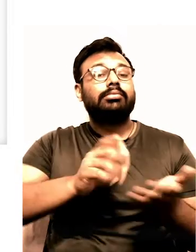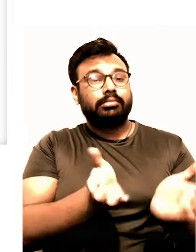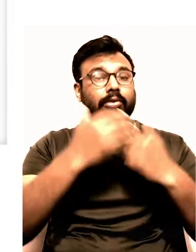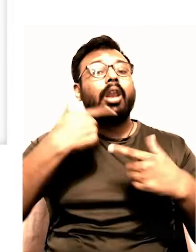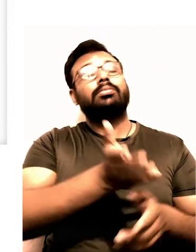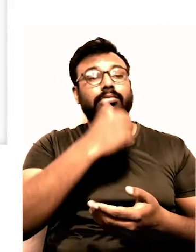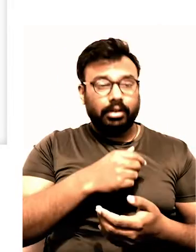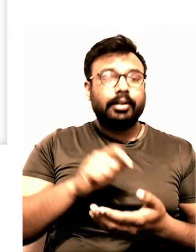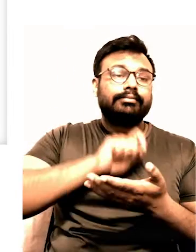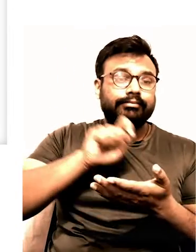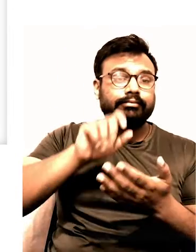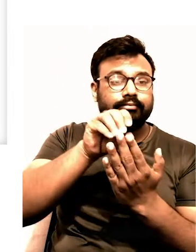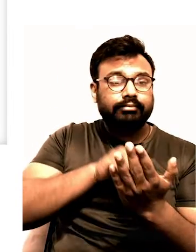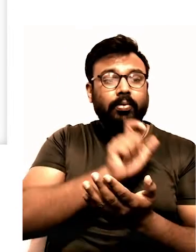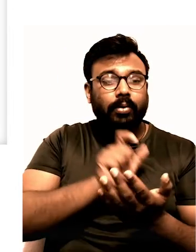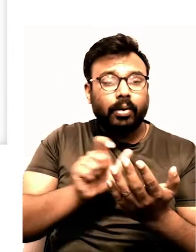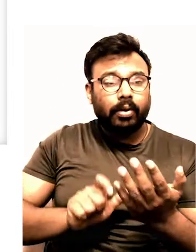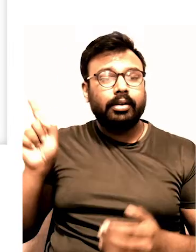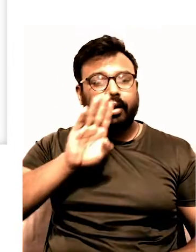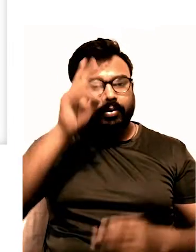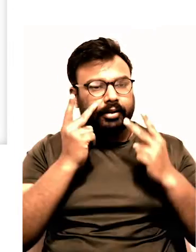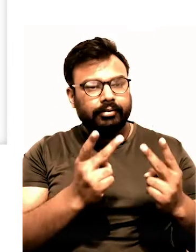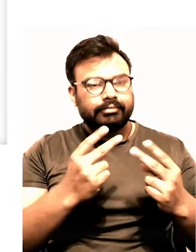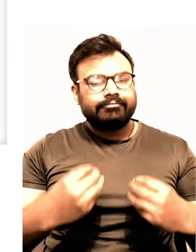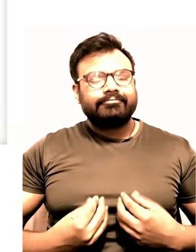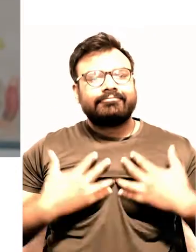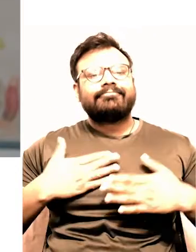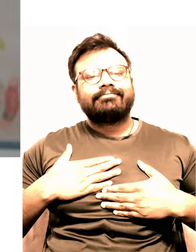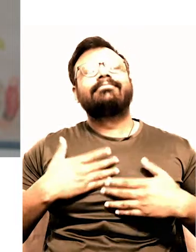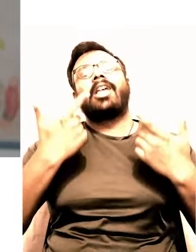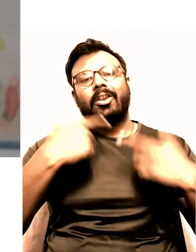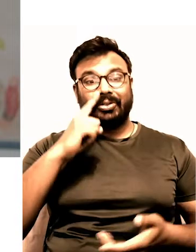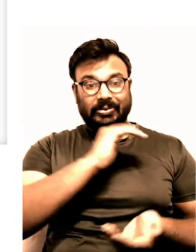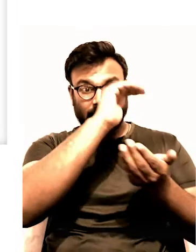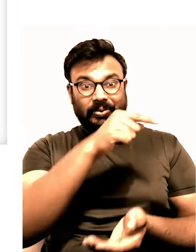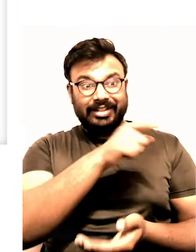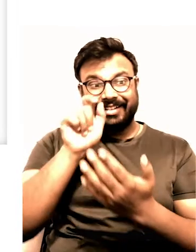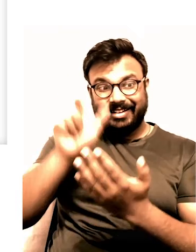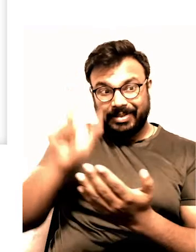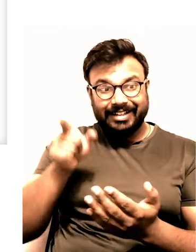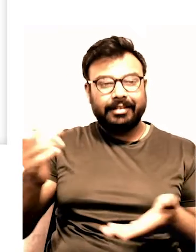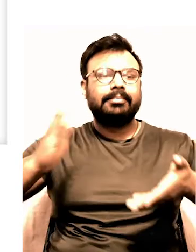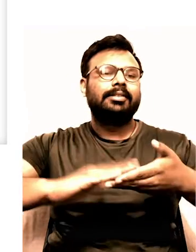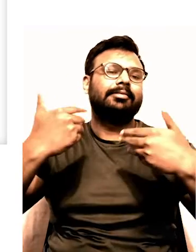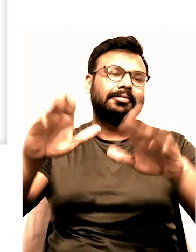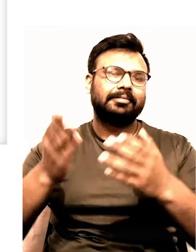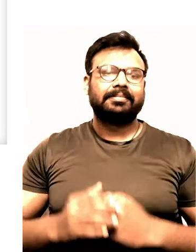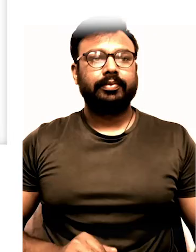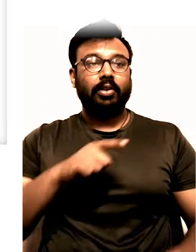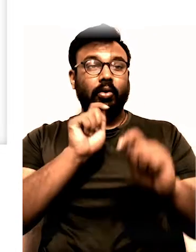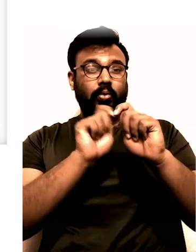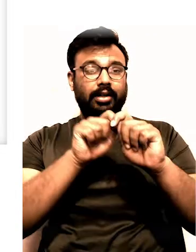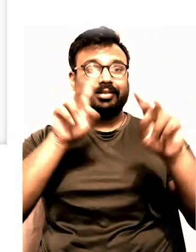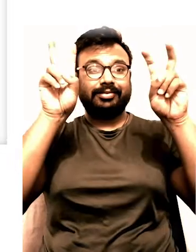compositions that he allows his daughter to marry Bilhana. This work, titled Drawing for Heer by the